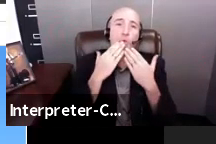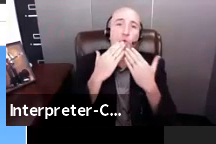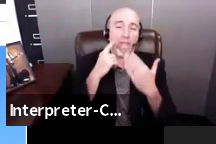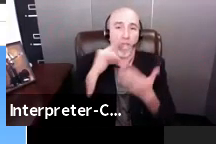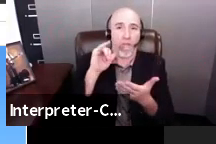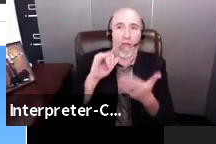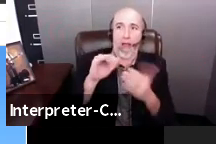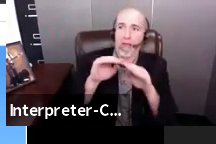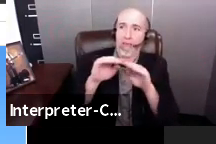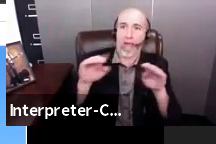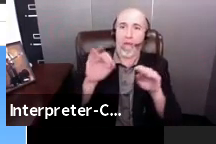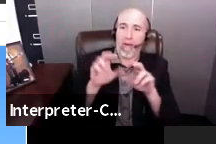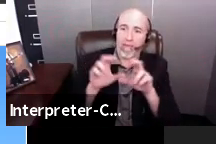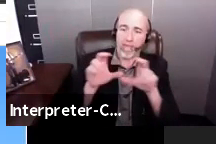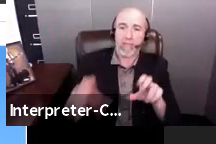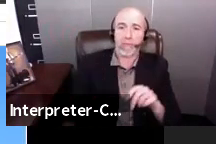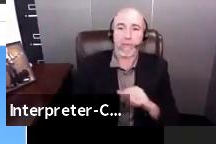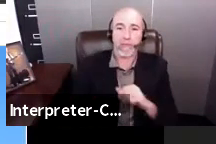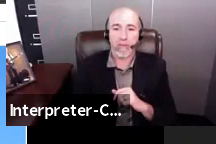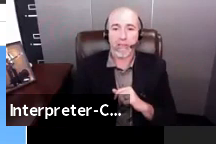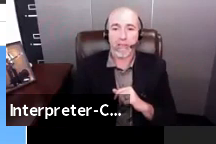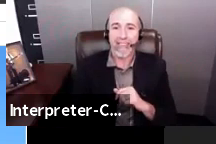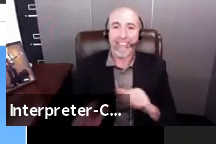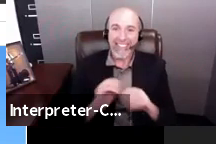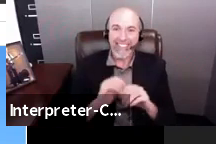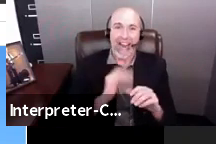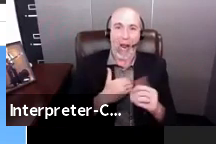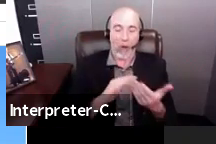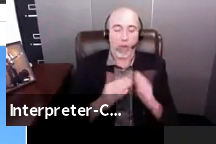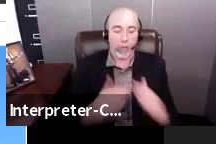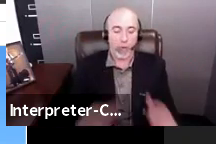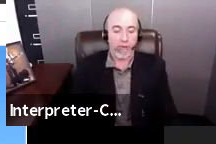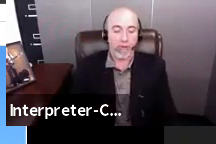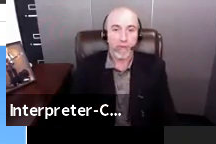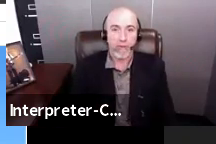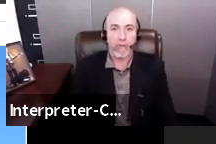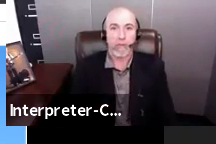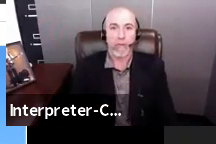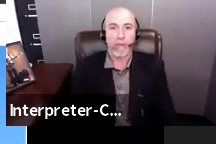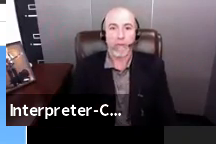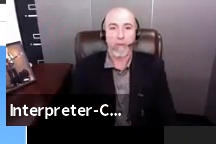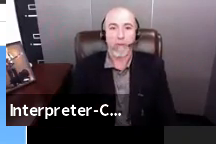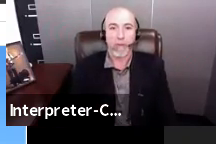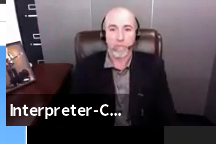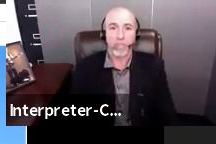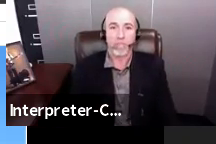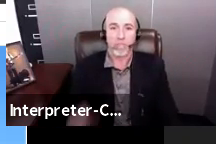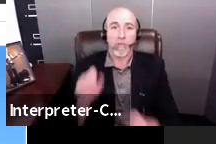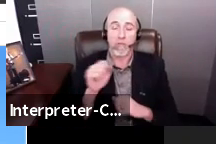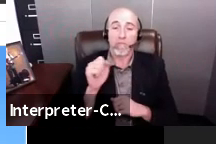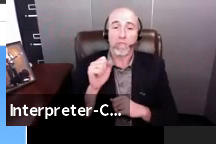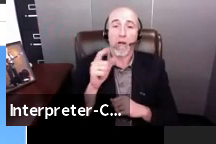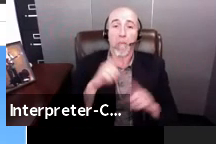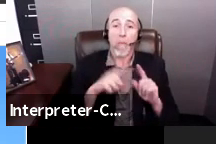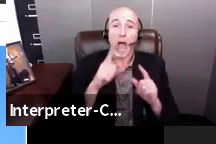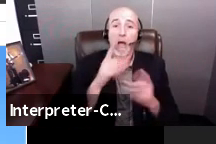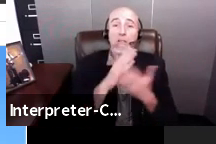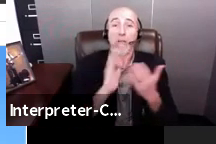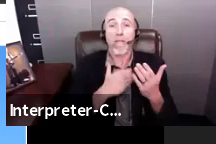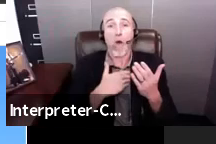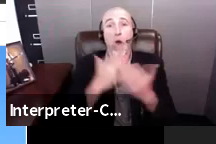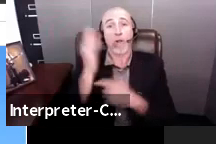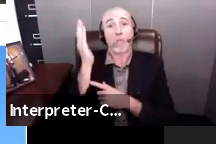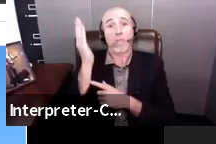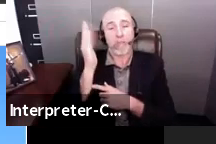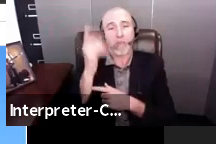that level of investment in our community. But just like some of our prior speakers have said,